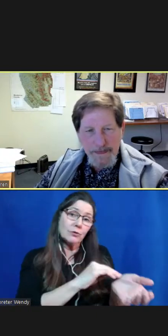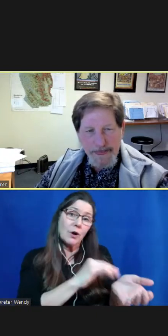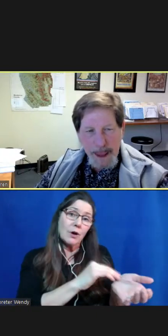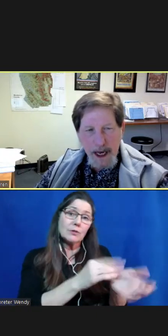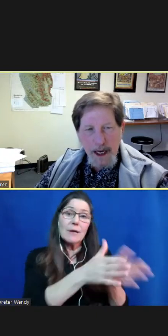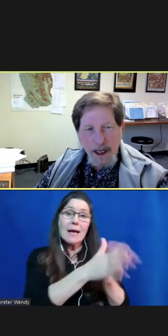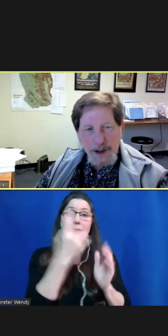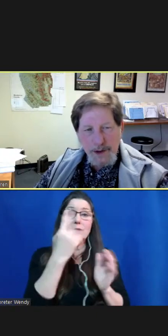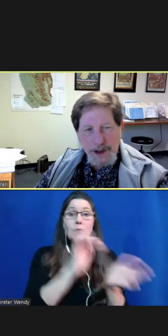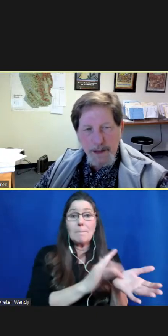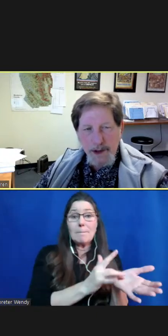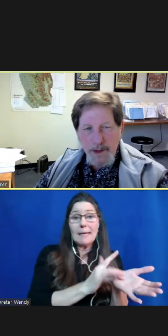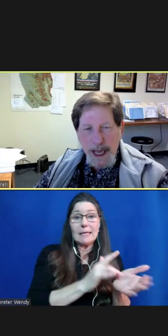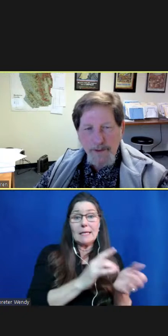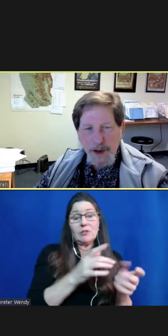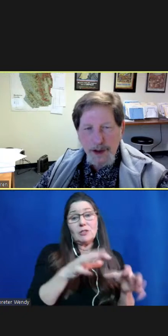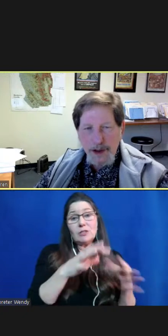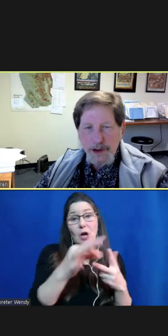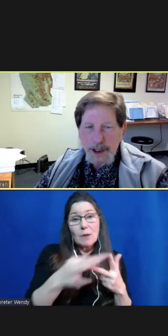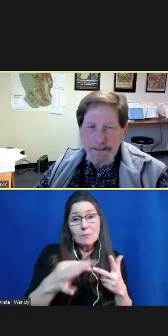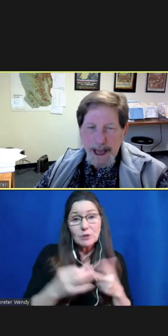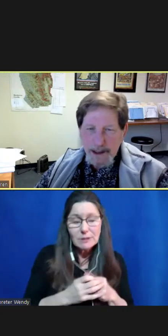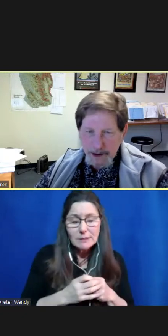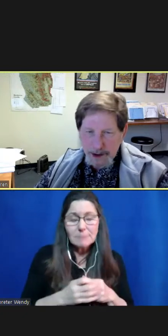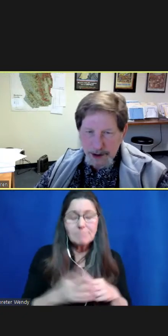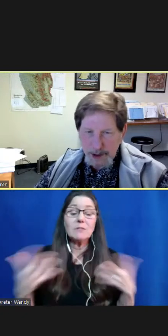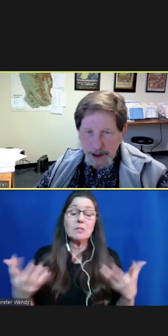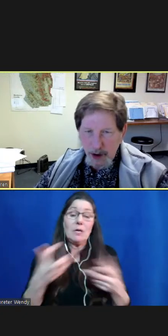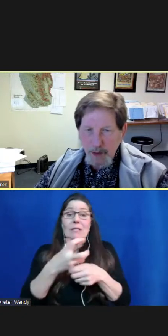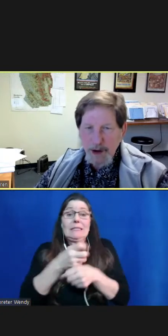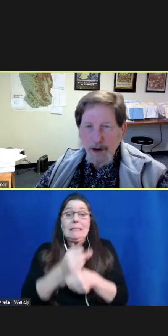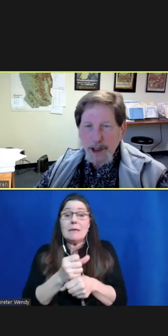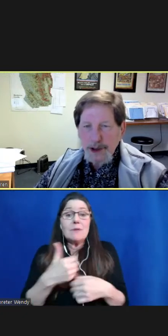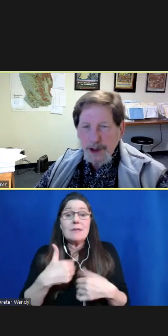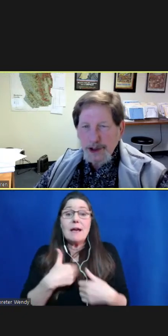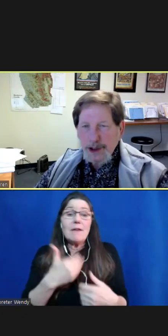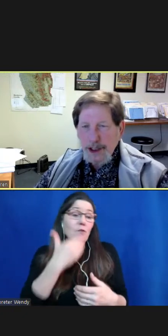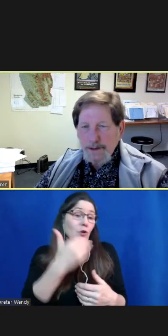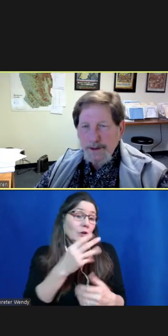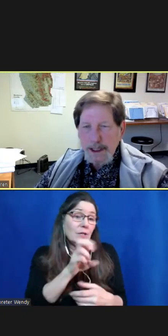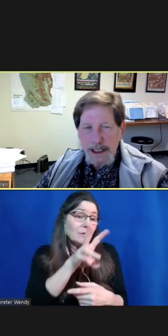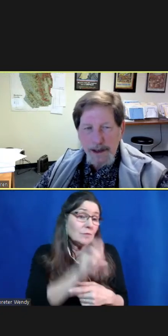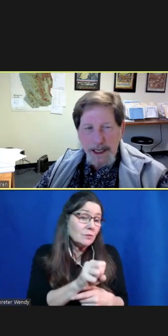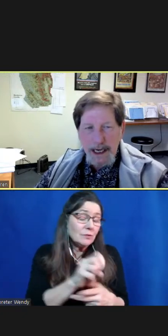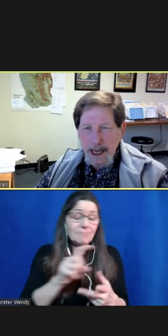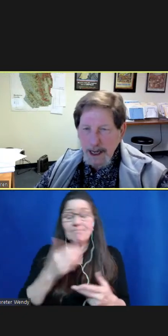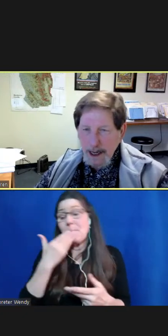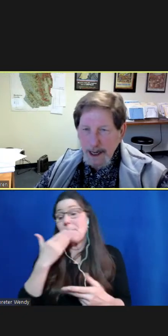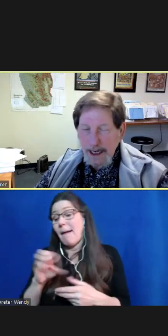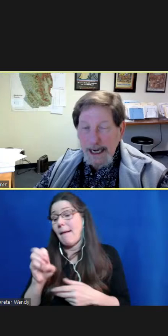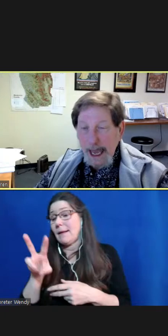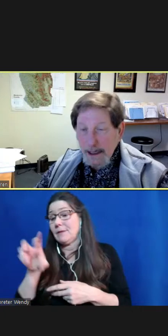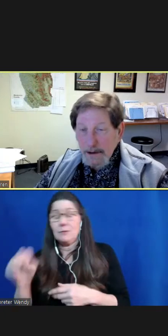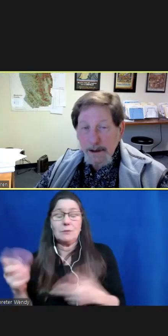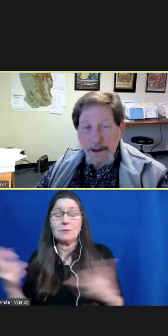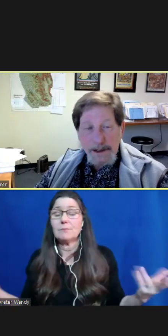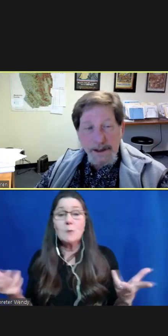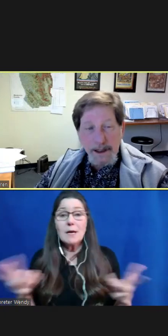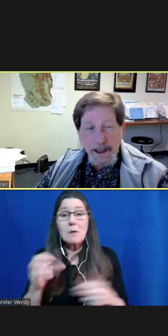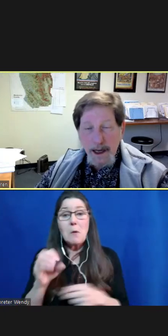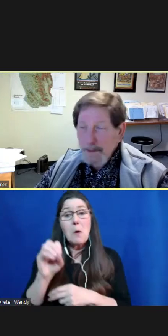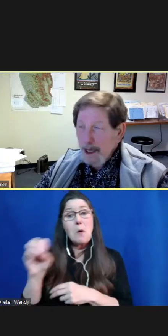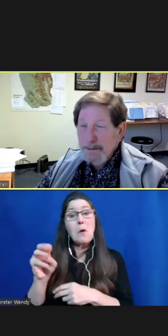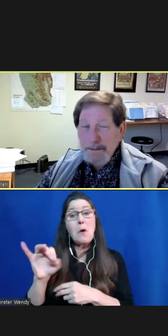effective. So in summary, we have good news and bad news this week. Omicron surge seems to be nearing an end, or at